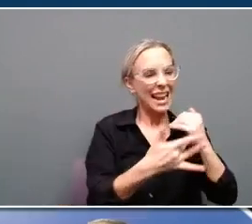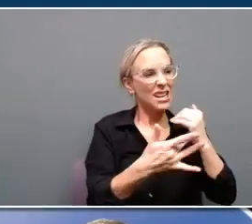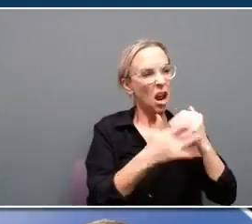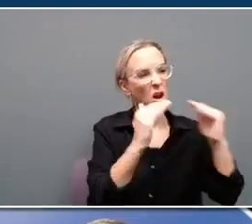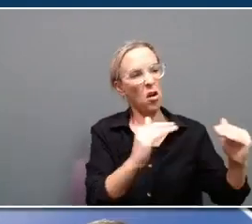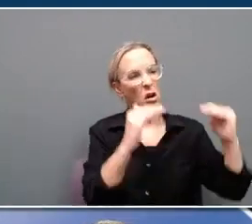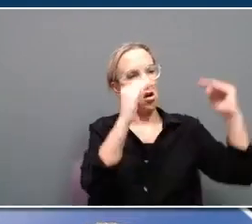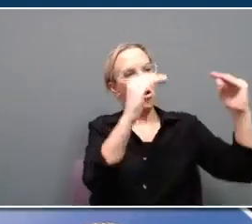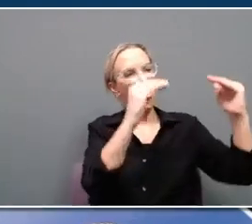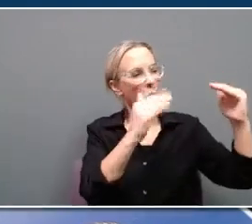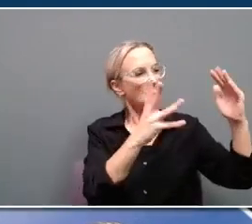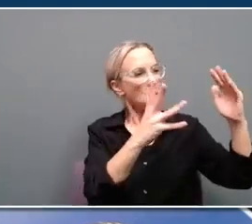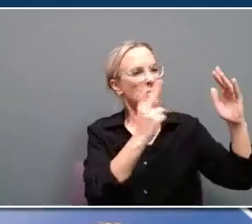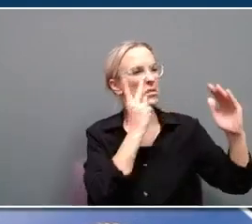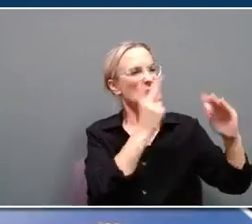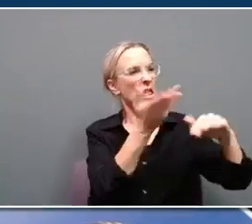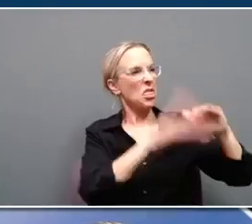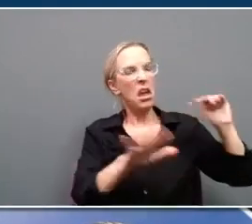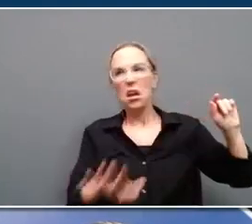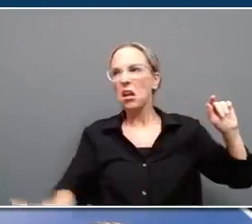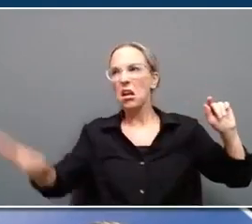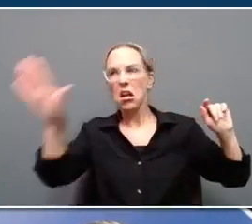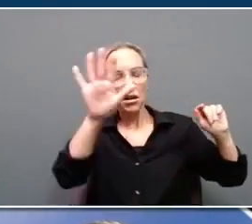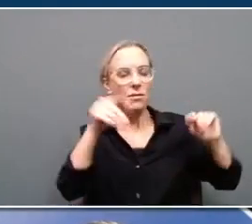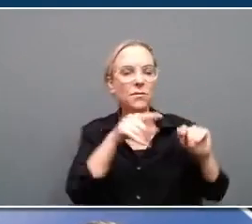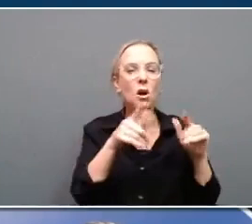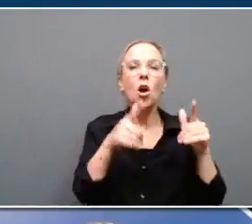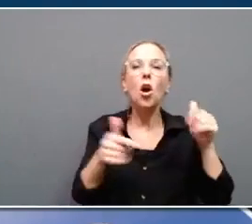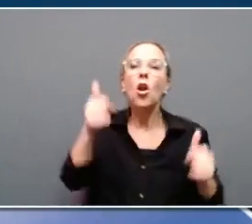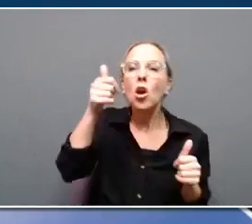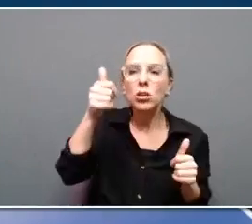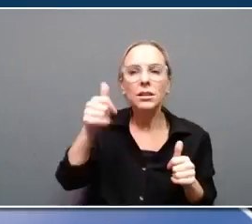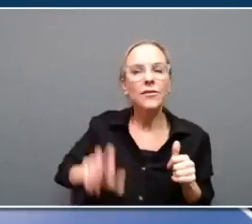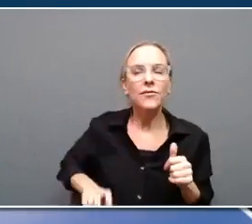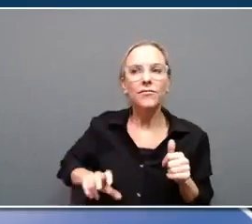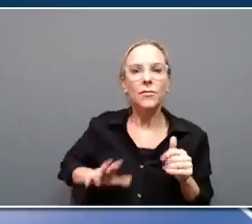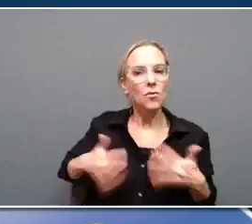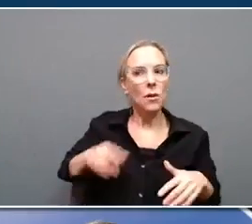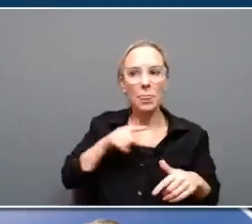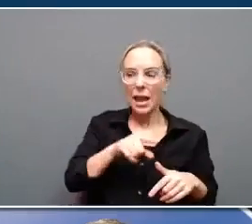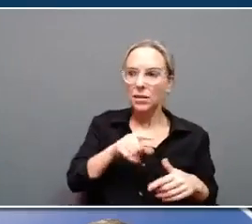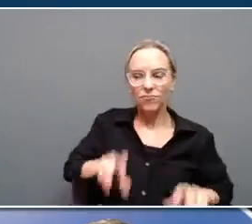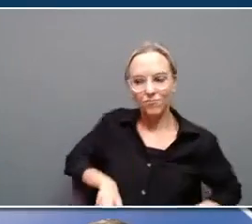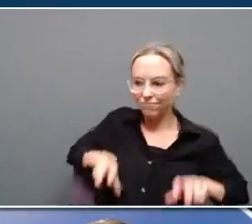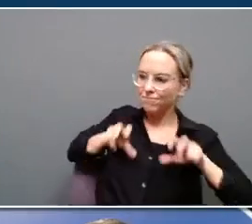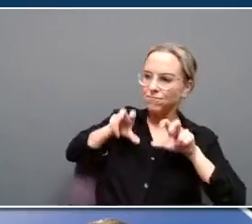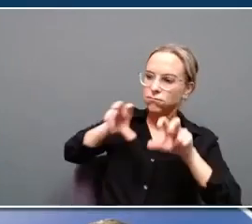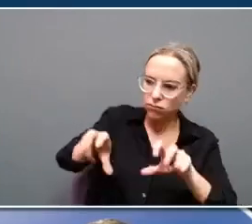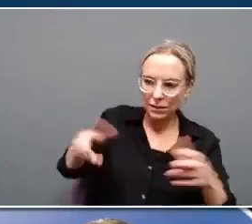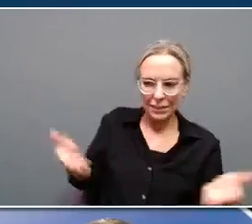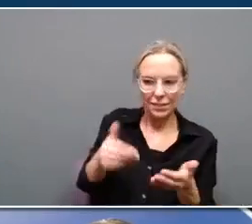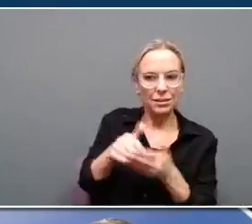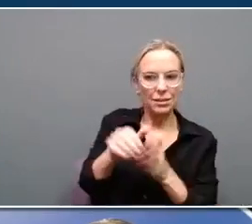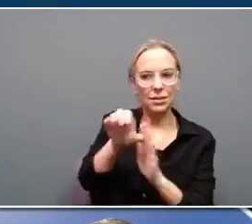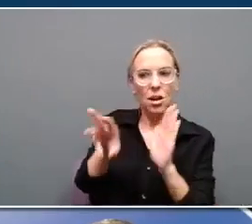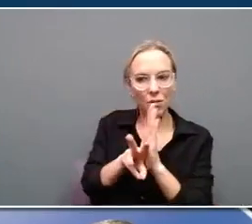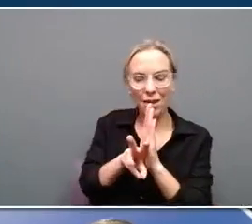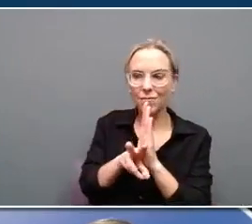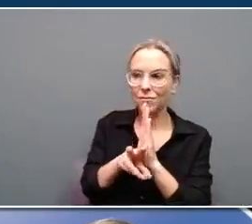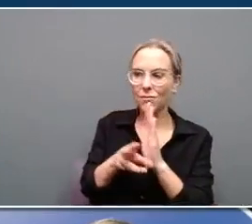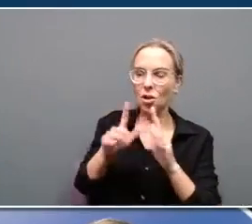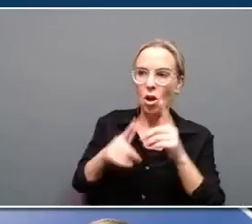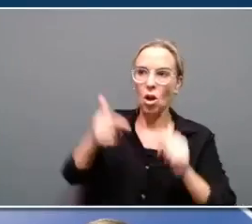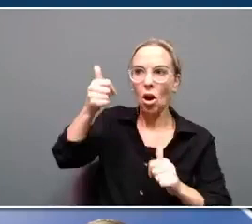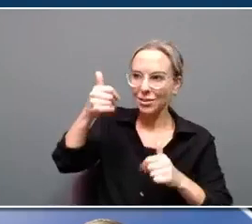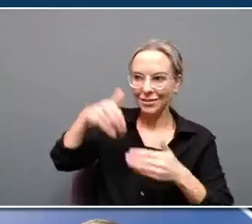really good jobs. This is one of the larger investments that our Commonwealth has ever seen. And seeing Nucor's commitment to